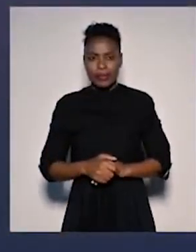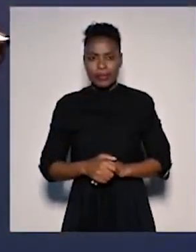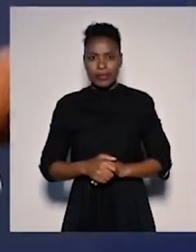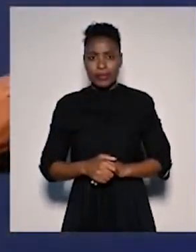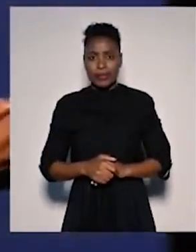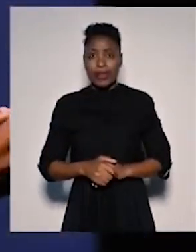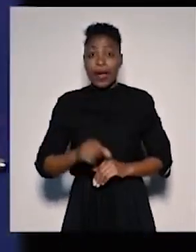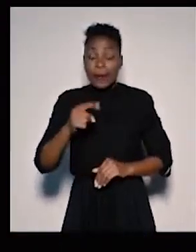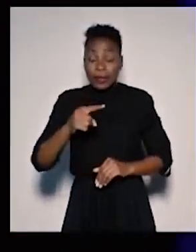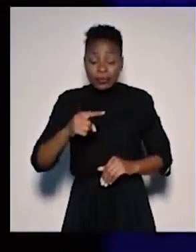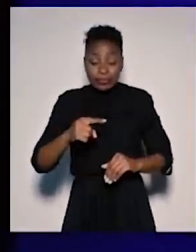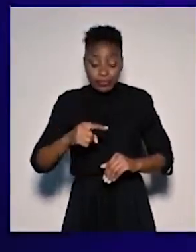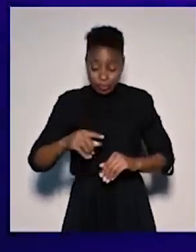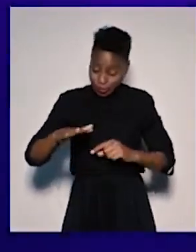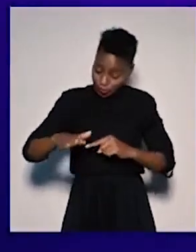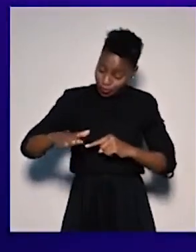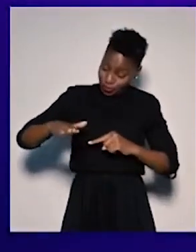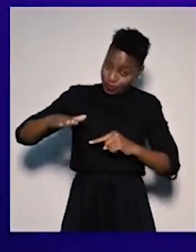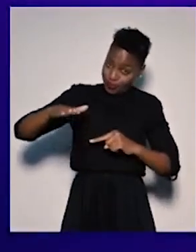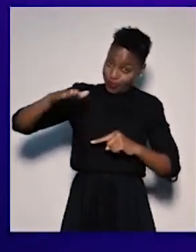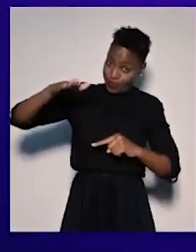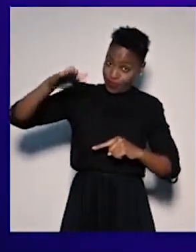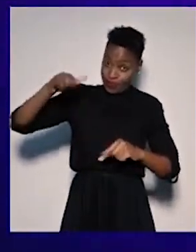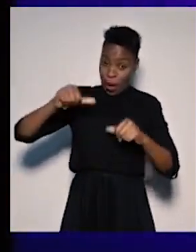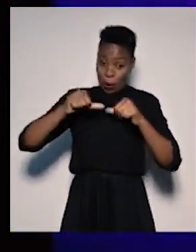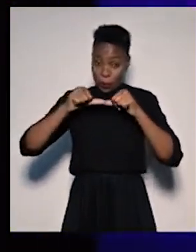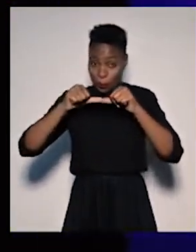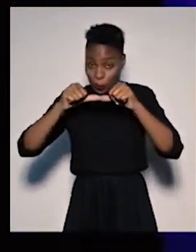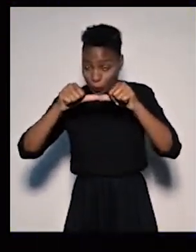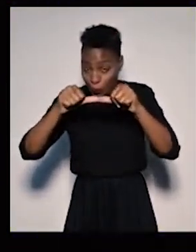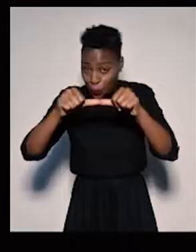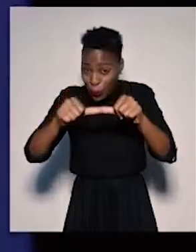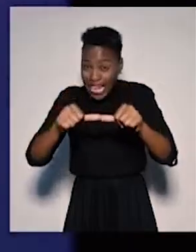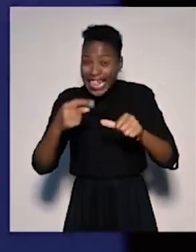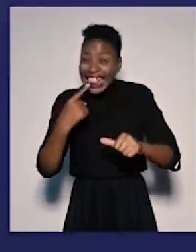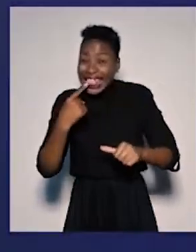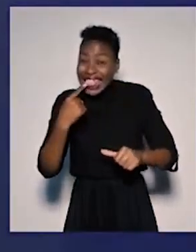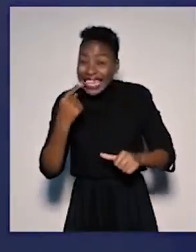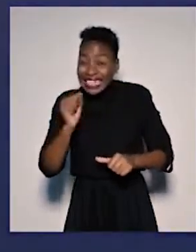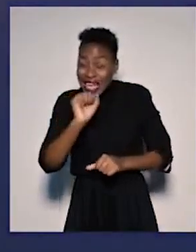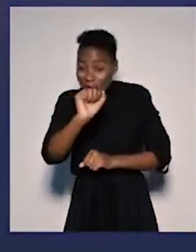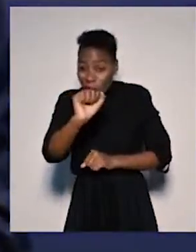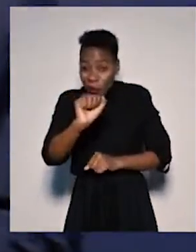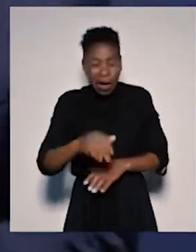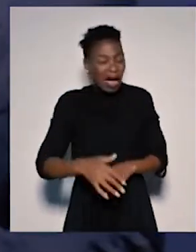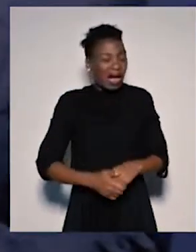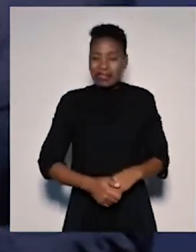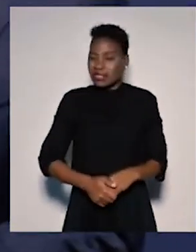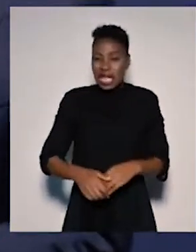But as we grow, by consistently pushing our palate into new boundaries,